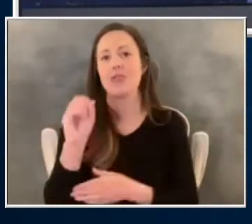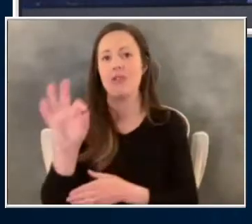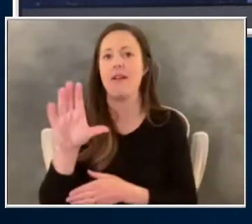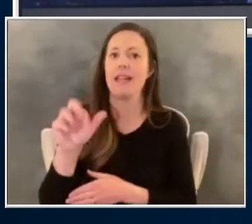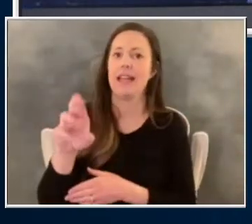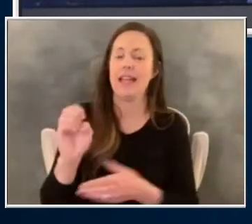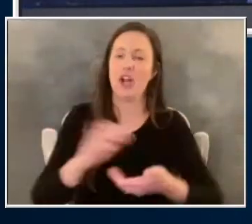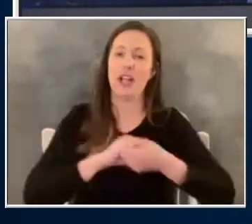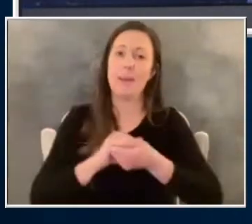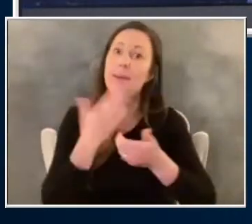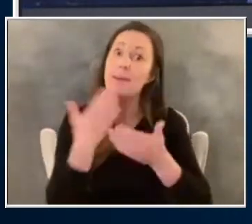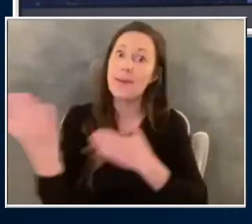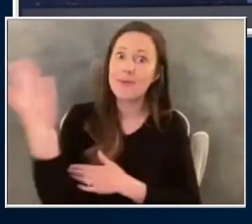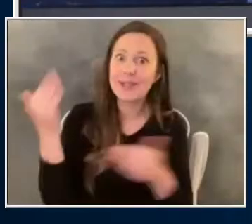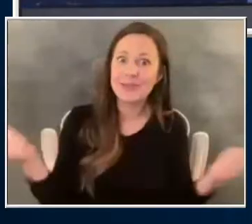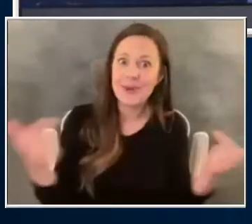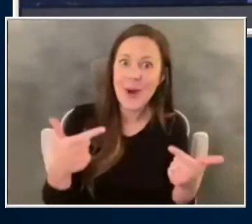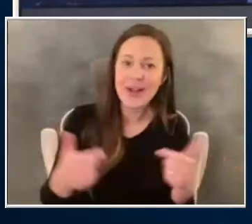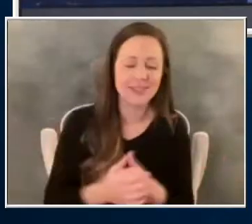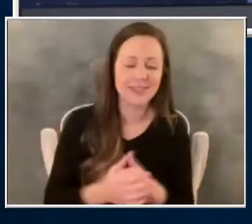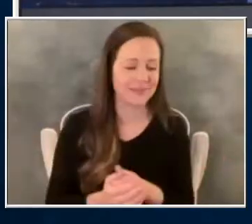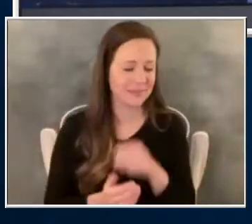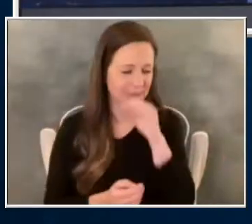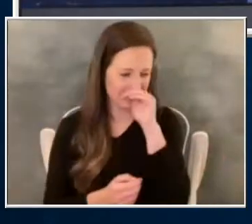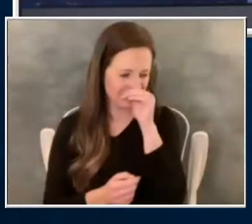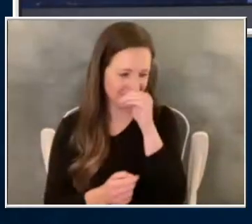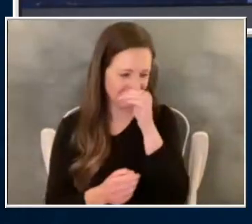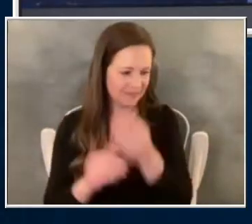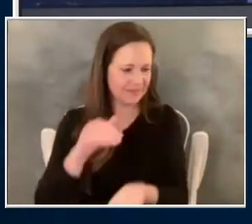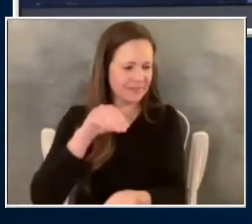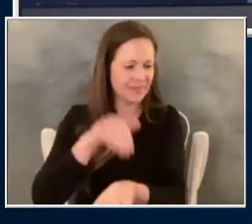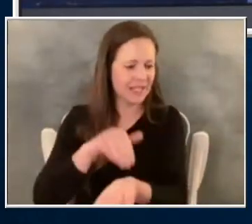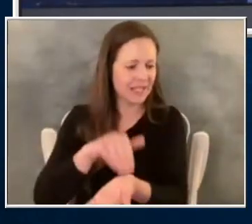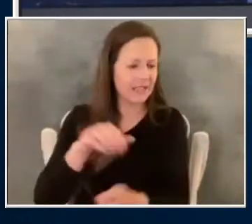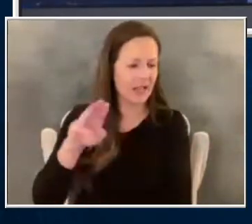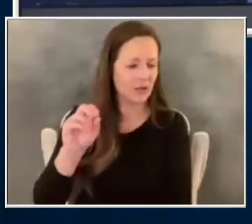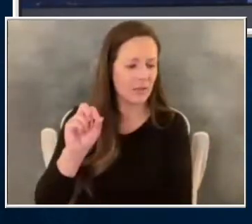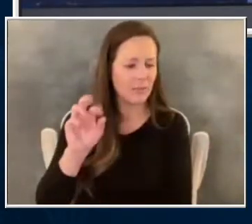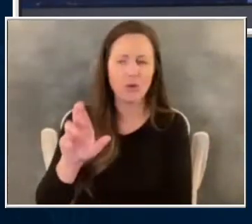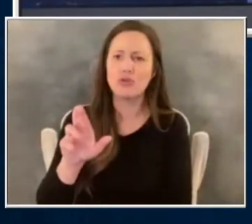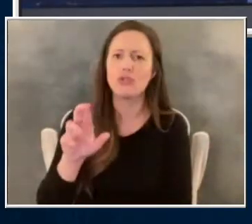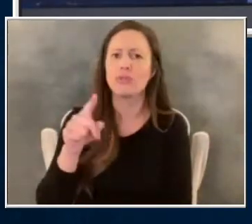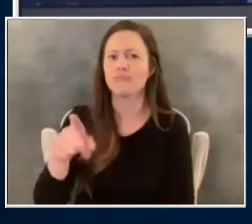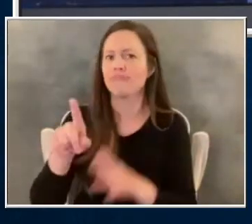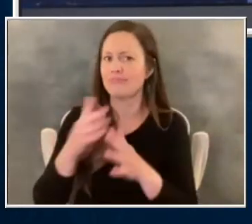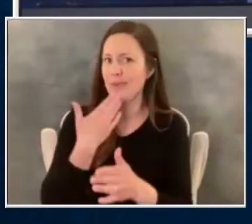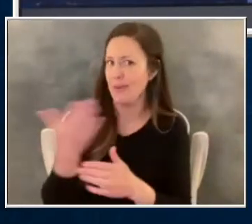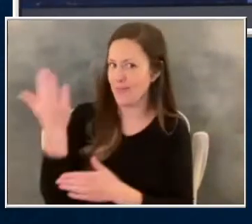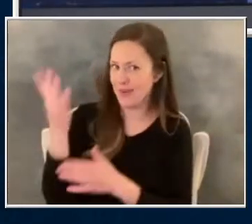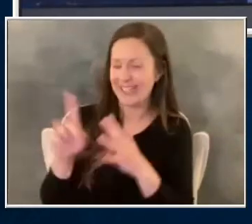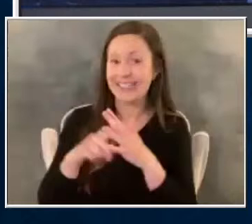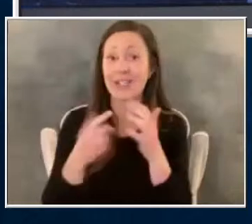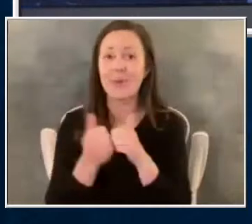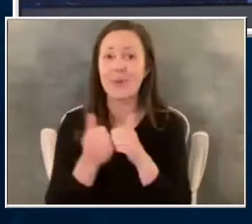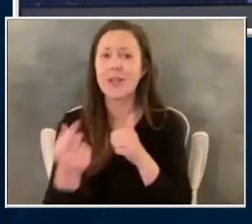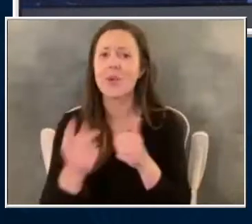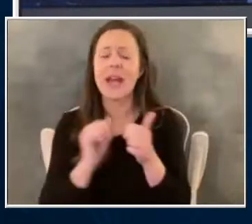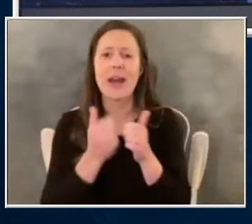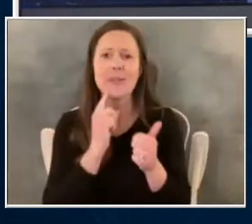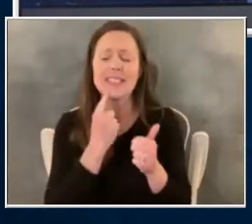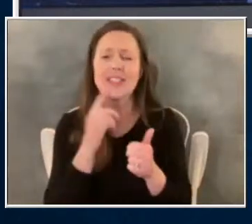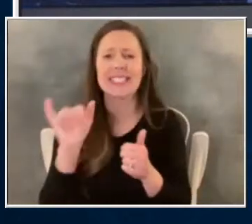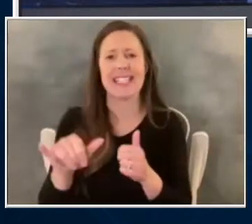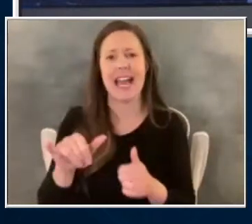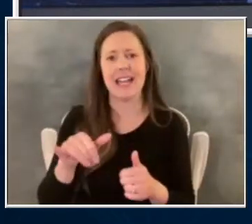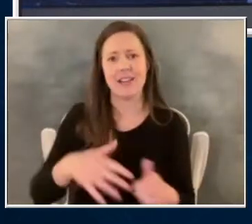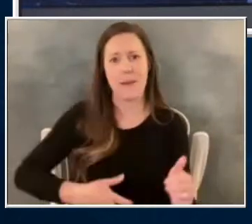have you. Good morning. Dr. Mosier, good morning, and I'm going to start with you. Just how serious is the maternity desert problem in